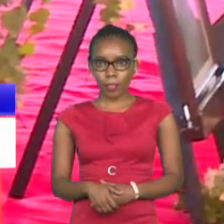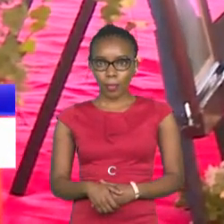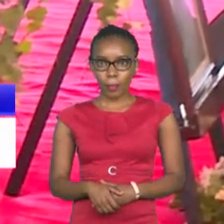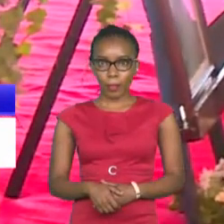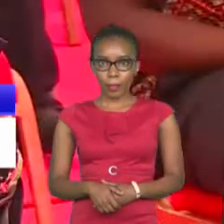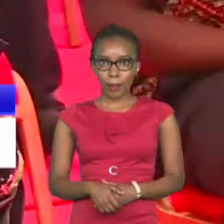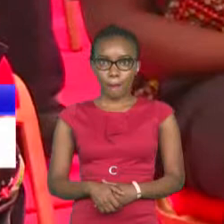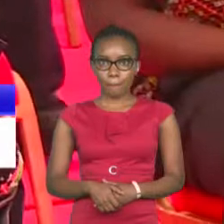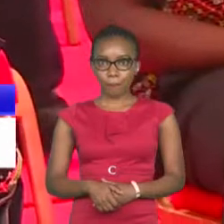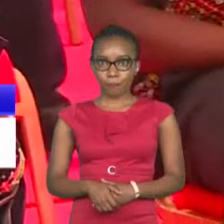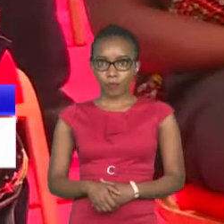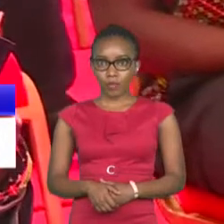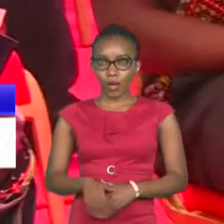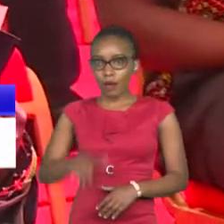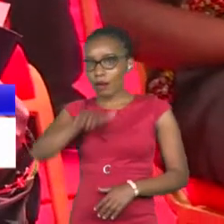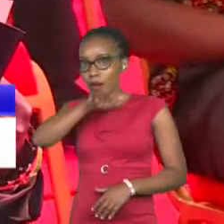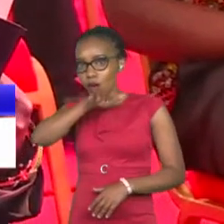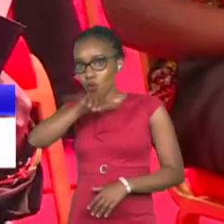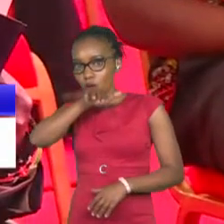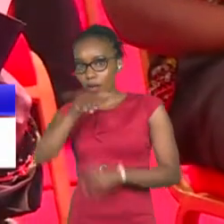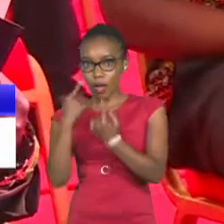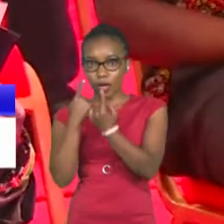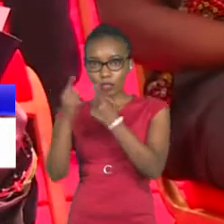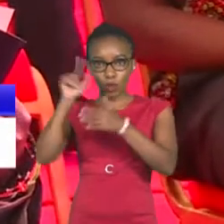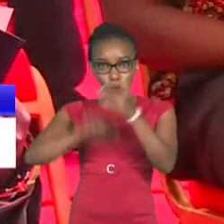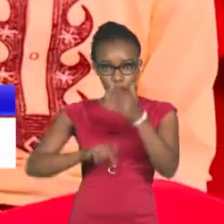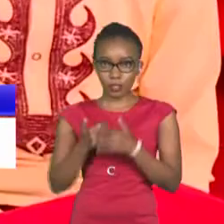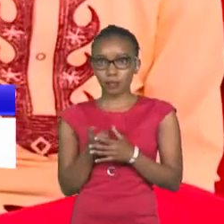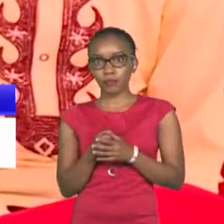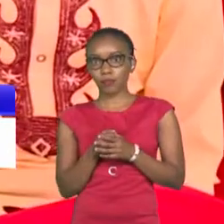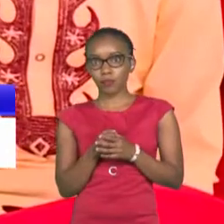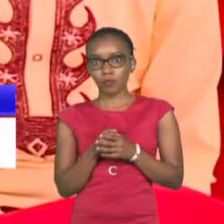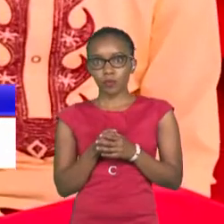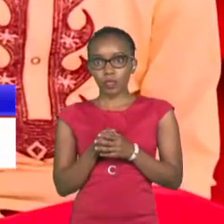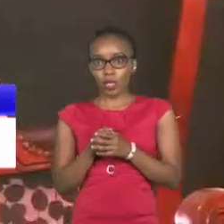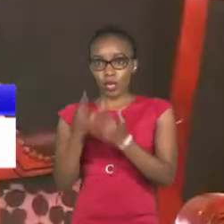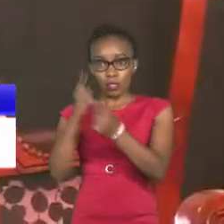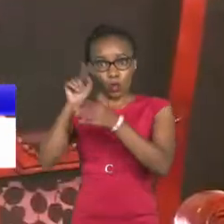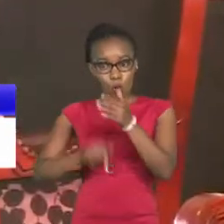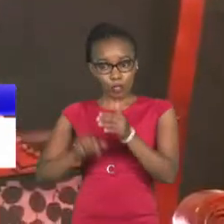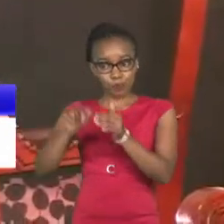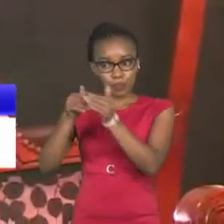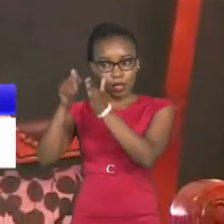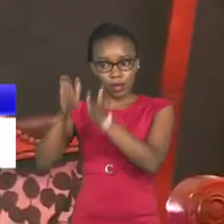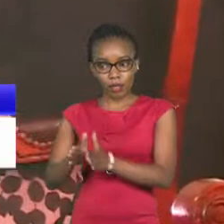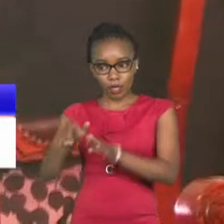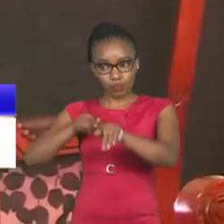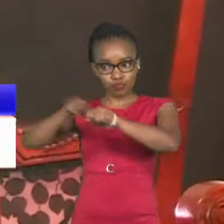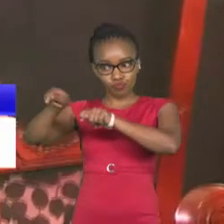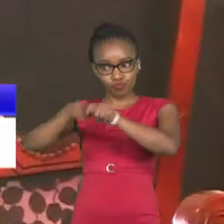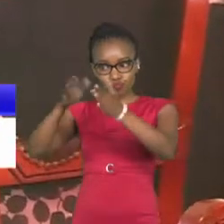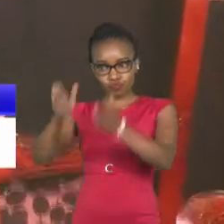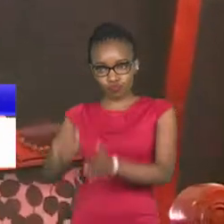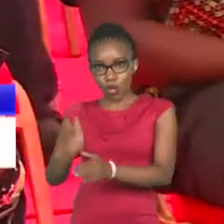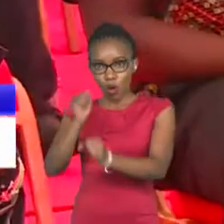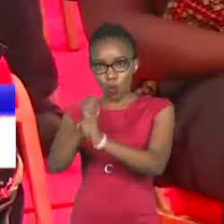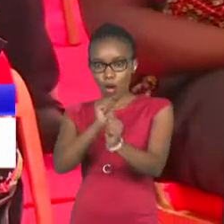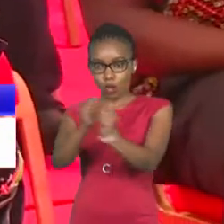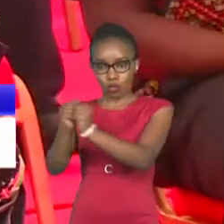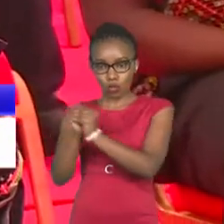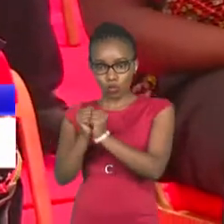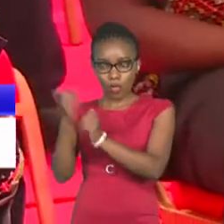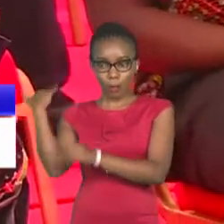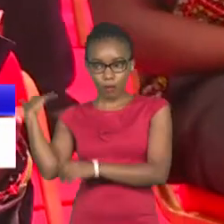Minister and ODM leader Raila Odinga says that Nyatae excelled as an administrator, having served with him in one cabinet.